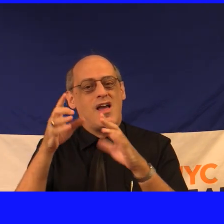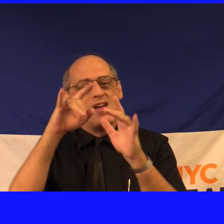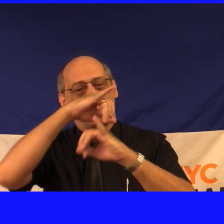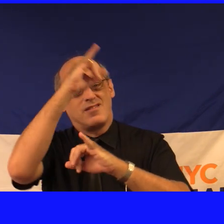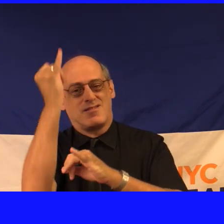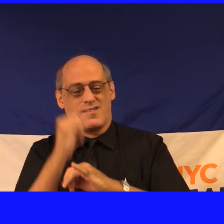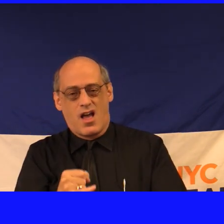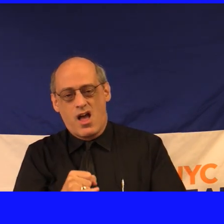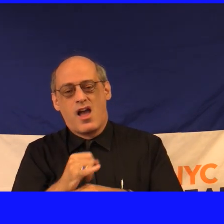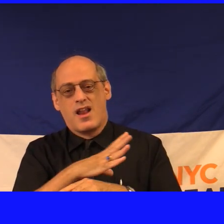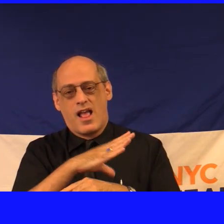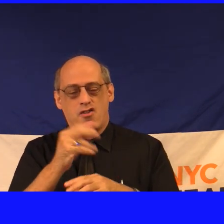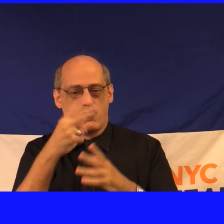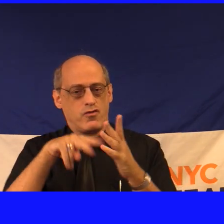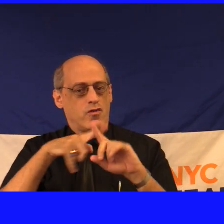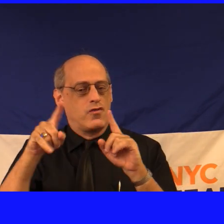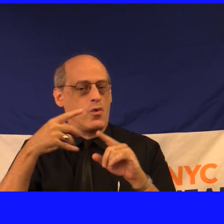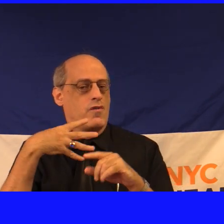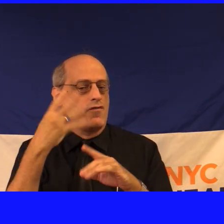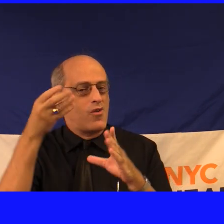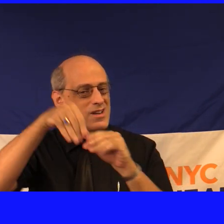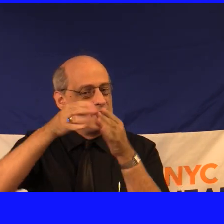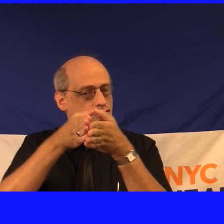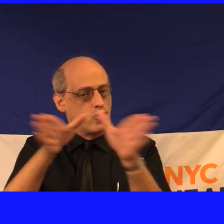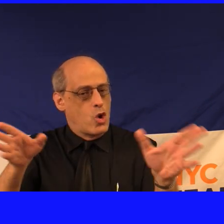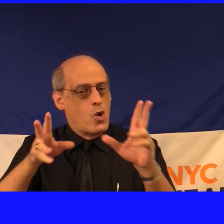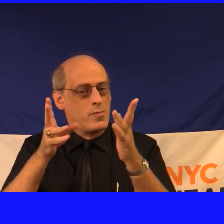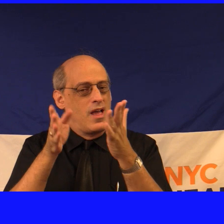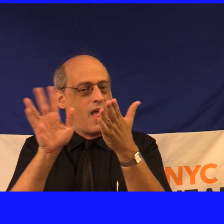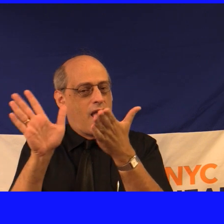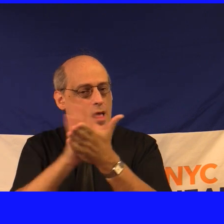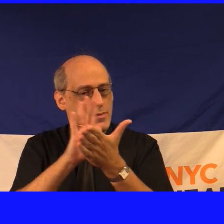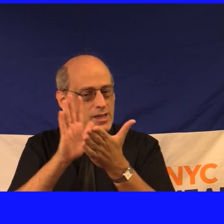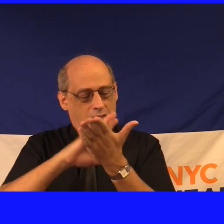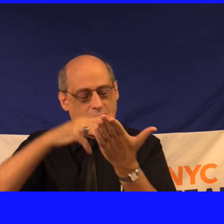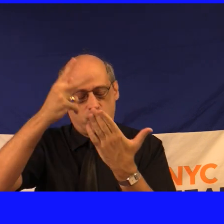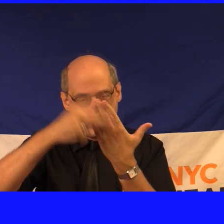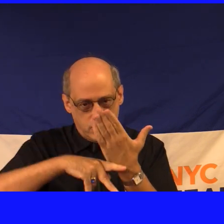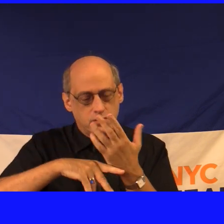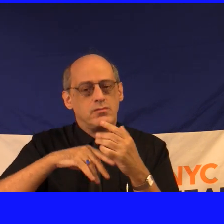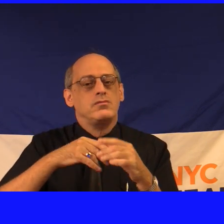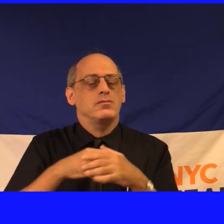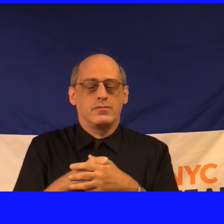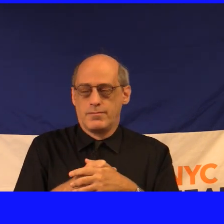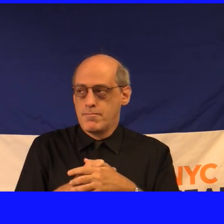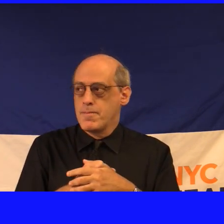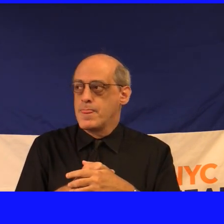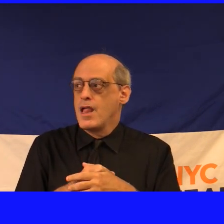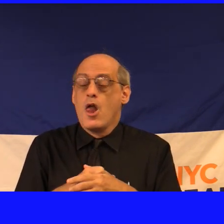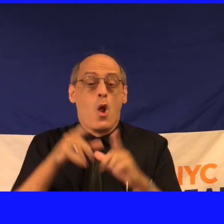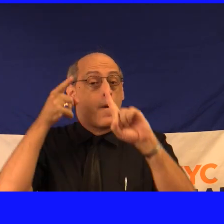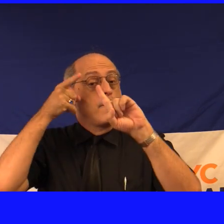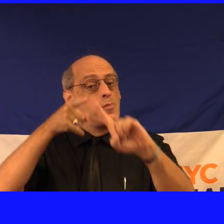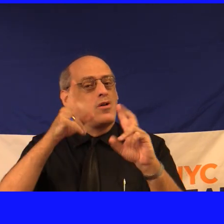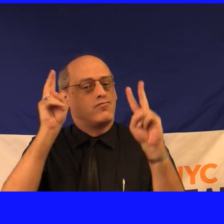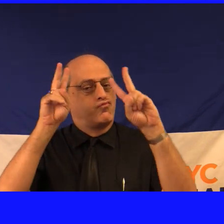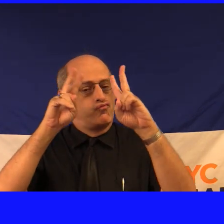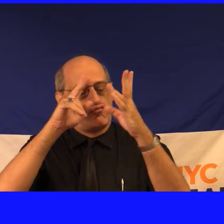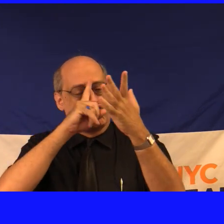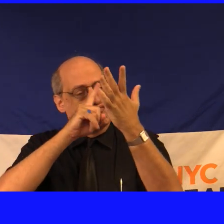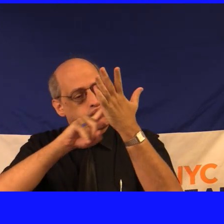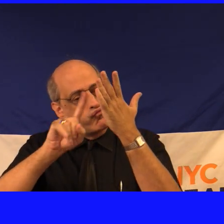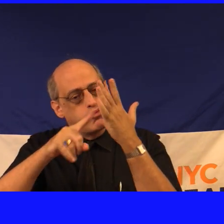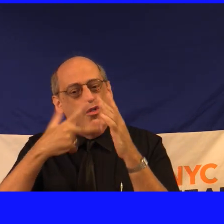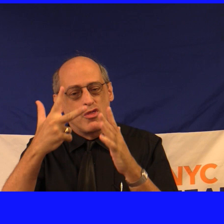4 in-scope applications, Unity, Sorian, PeopleSoft, as well as Epic. Essentially, we looked at 3 main control